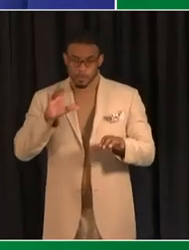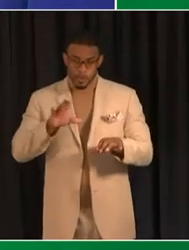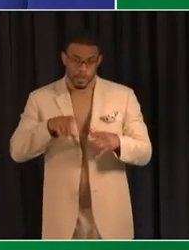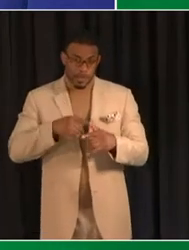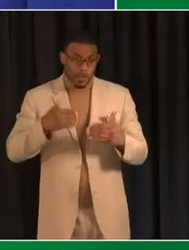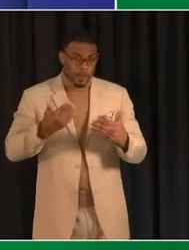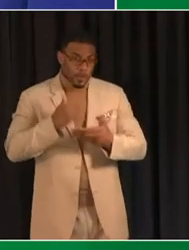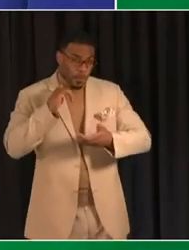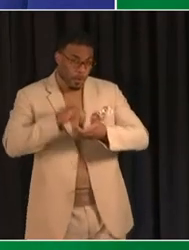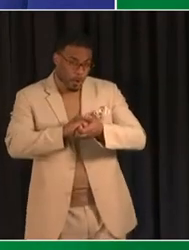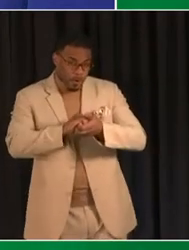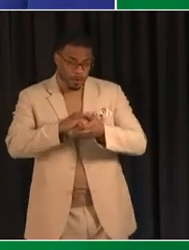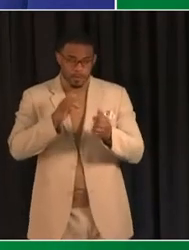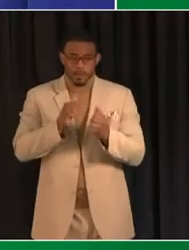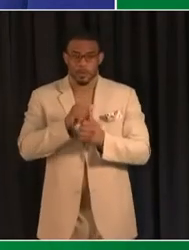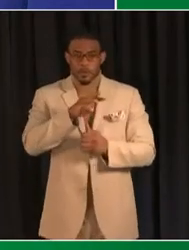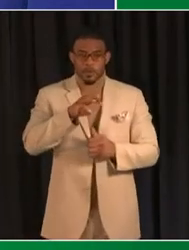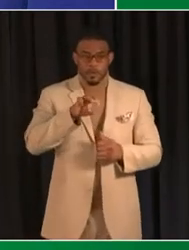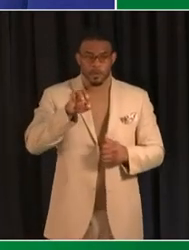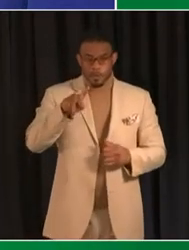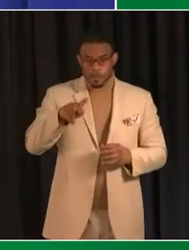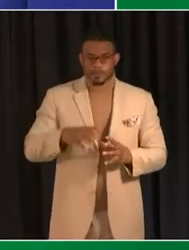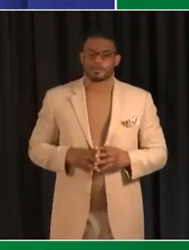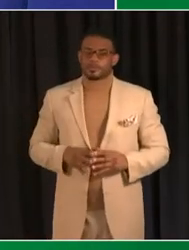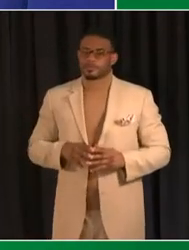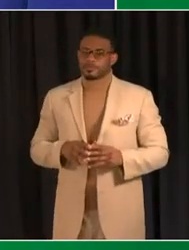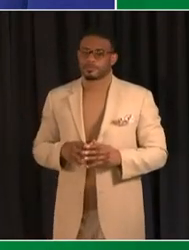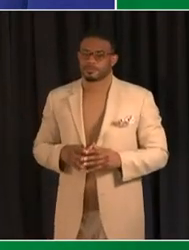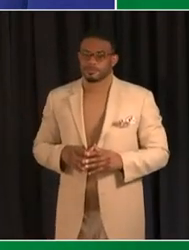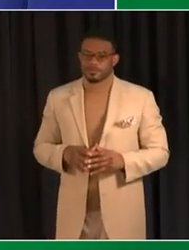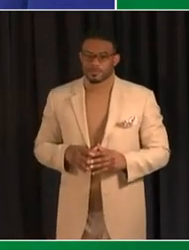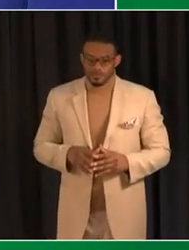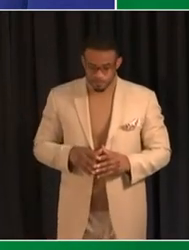doing and our new partnership with WeWork.